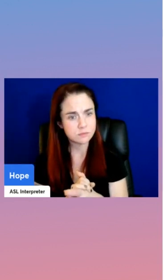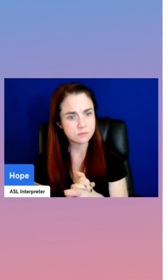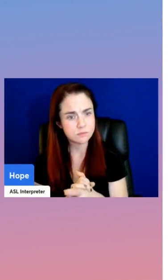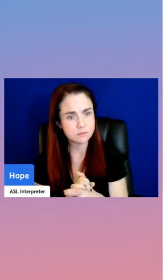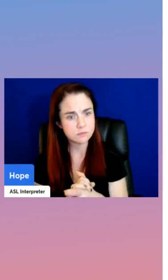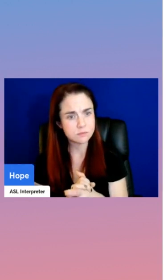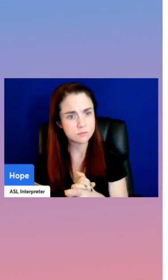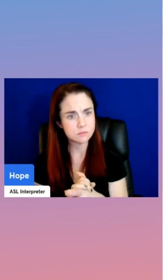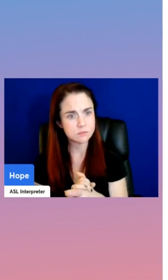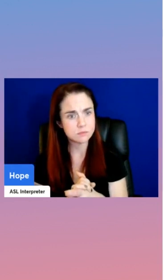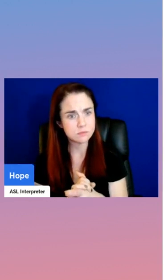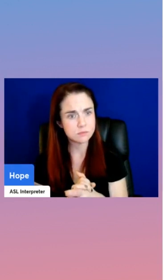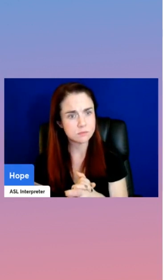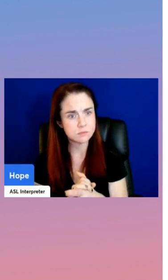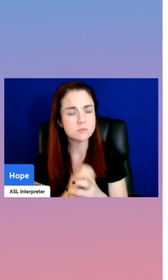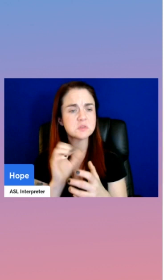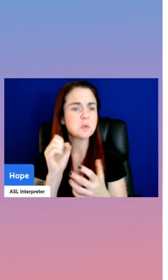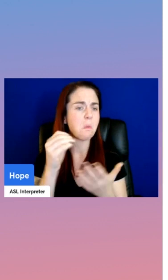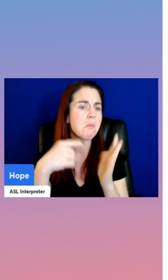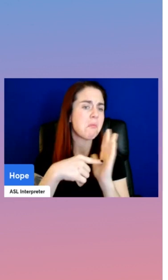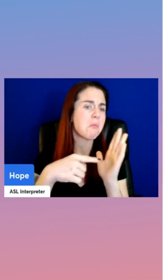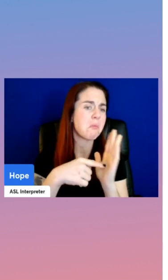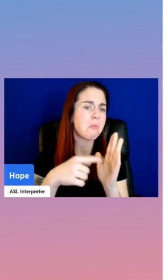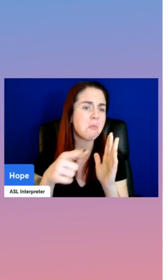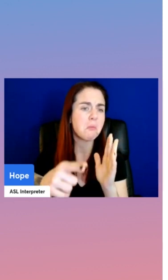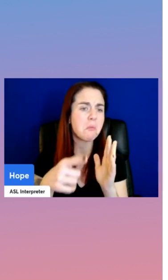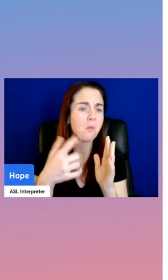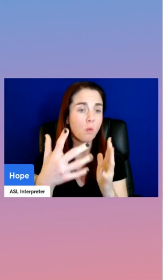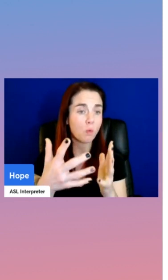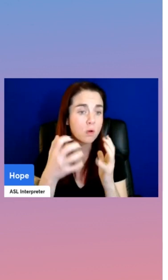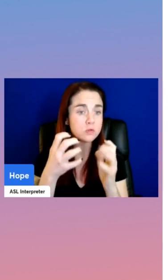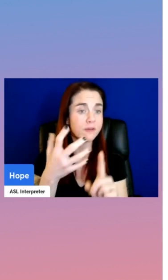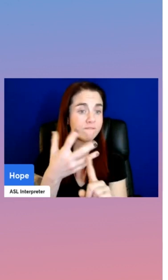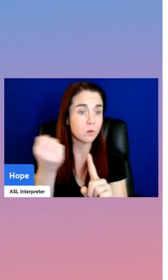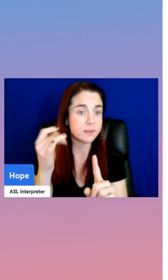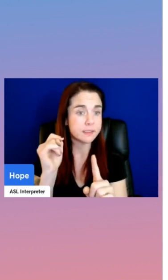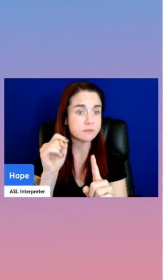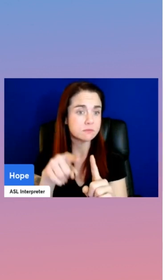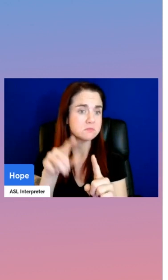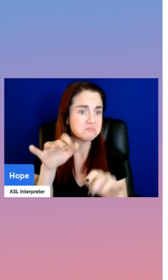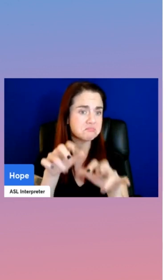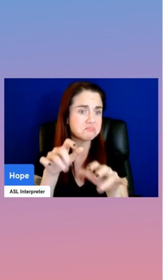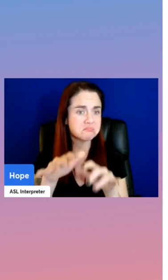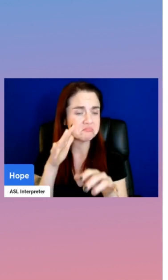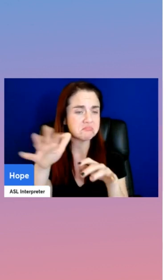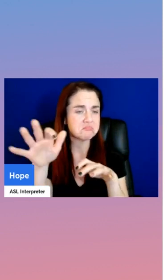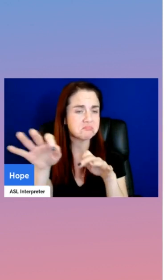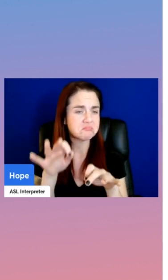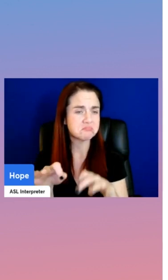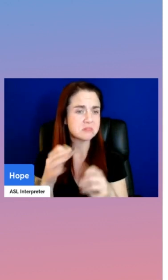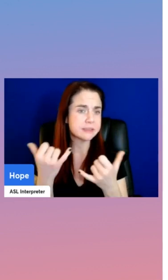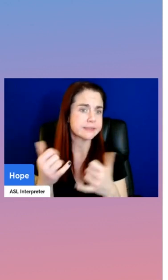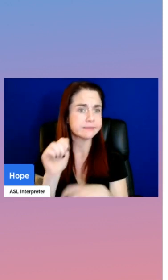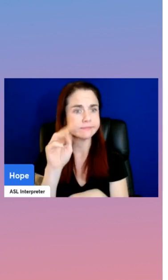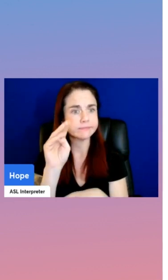And let's not roll back the channel. So let's say, for example, we want to revoke it. This AMI is